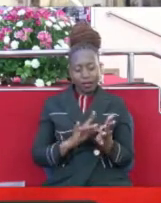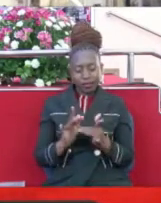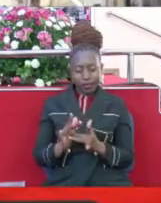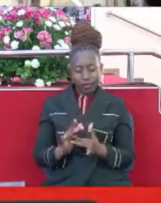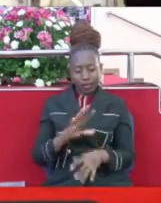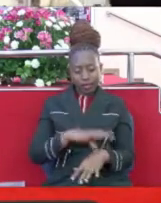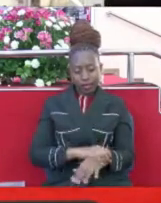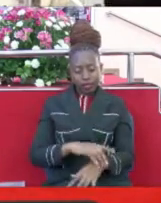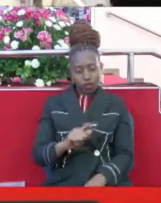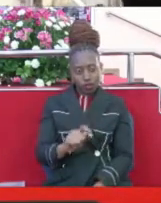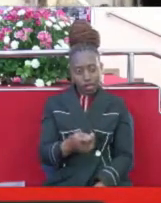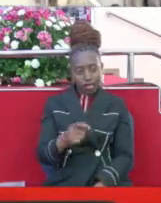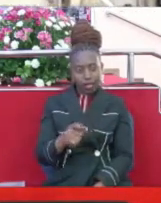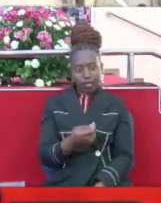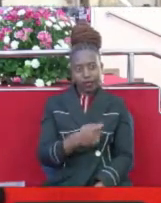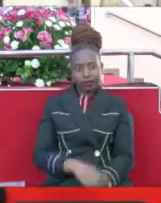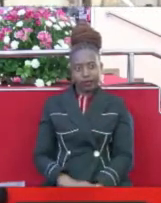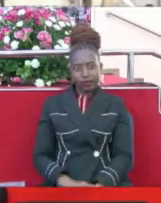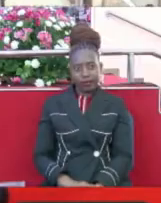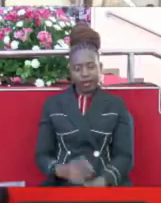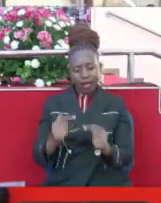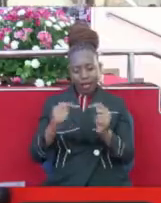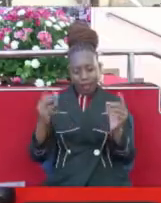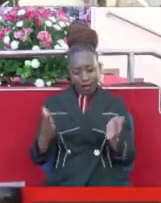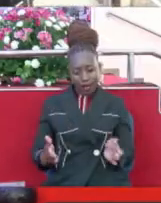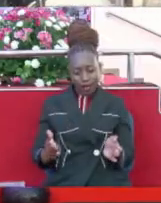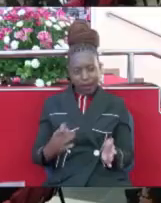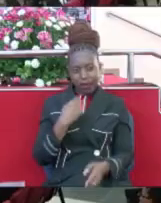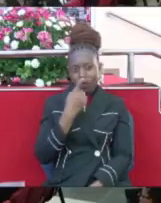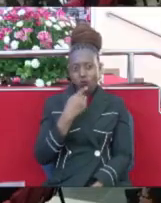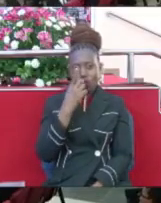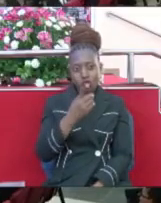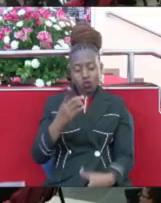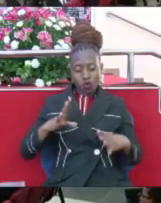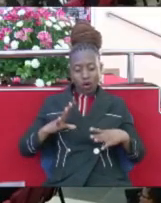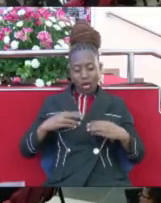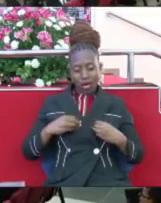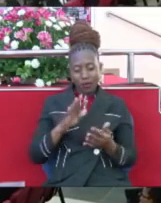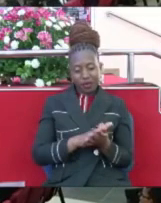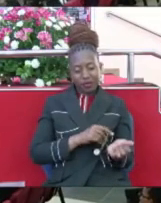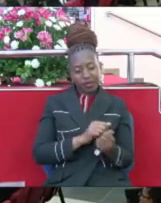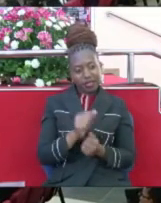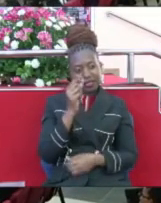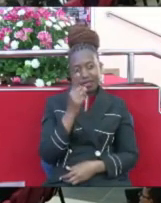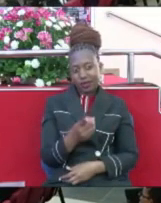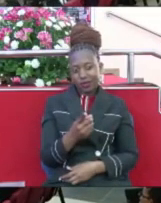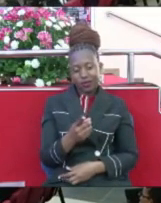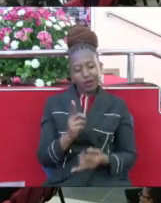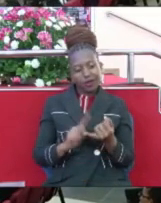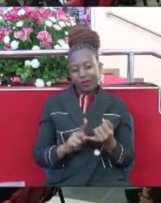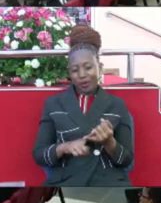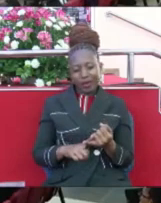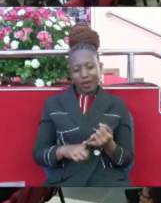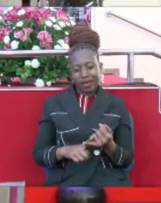funguo. So this enemy whom we are allowing to torment you and you and you and whoever else is up there. This enemy number 1 is naked.